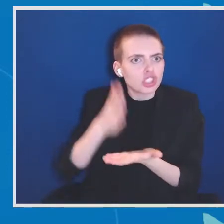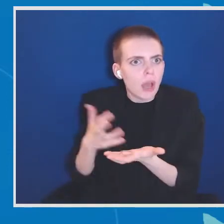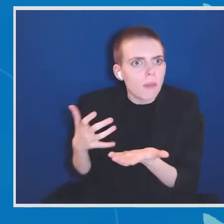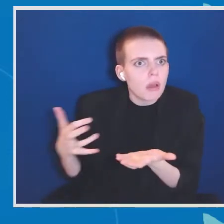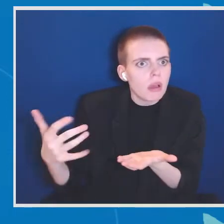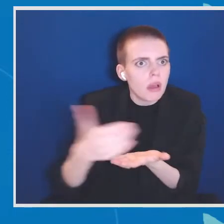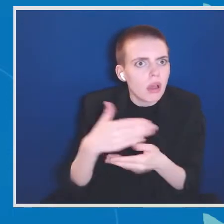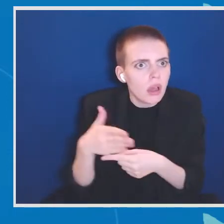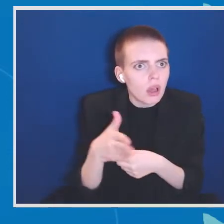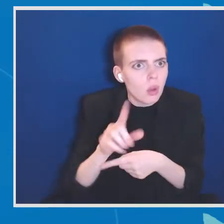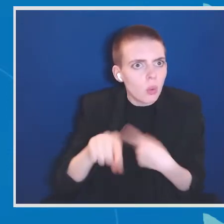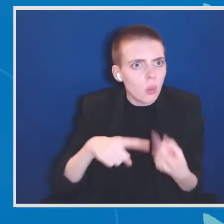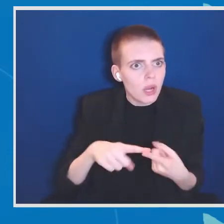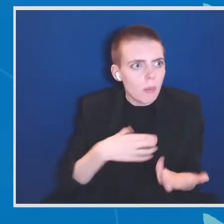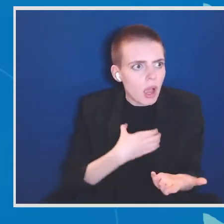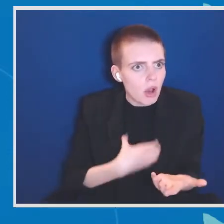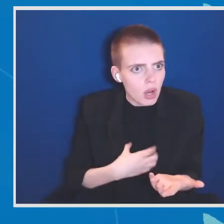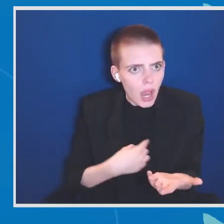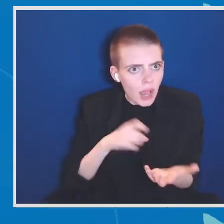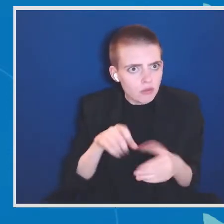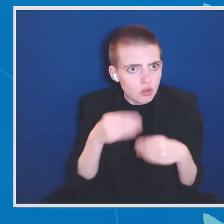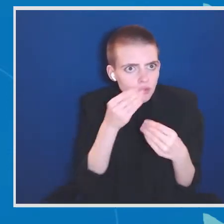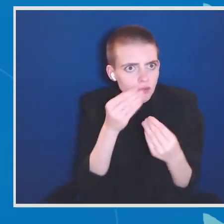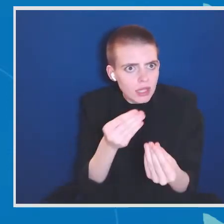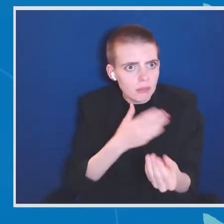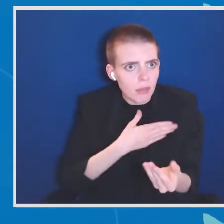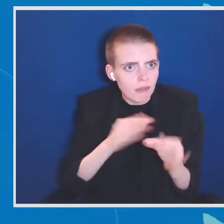my family? We've got to balance that